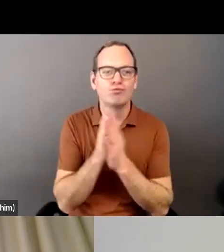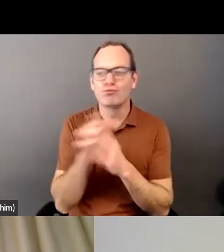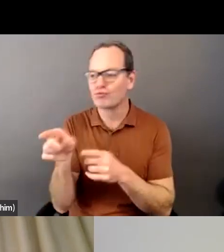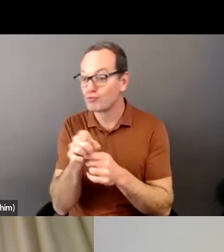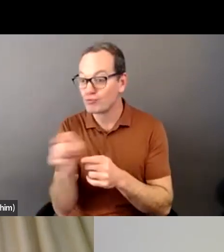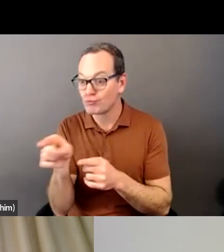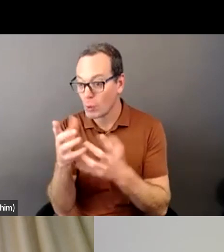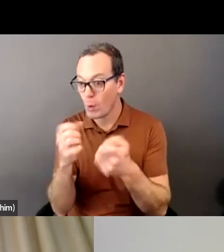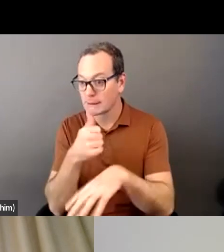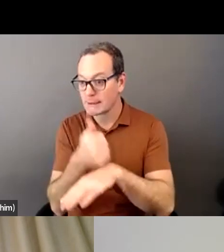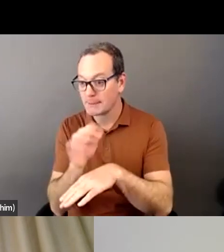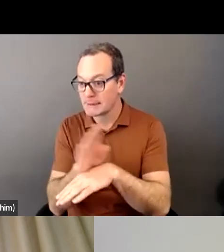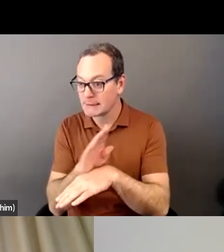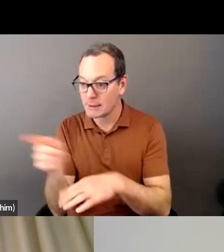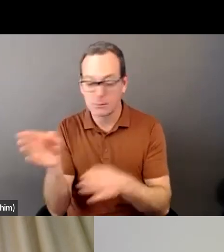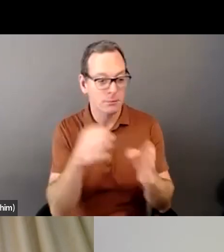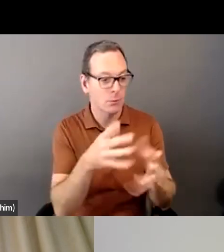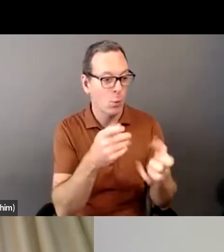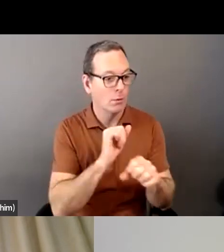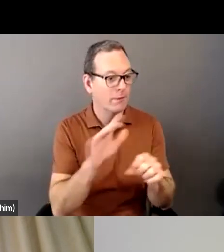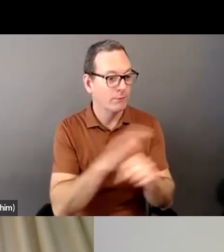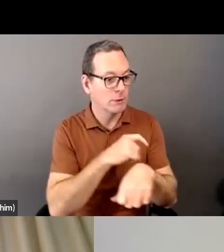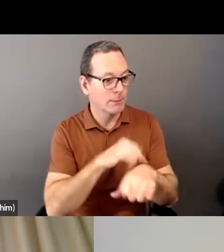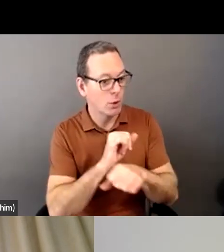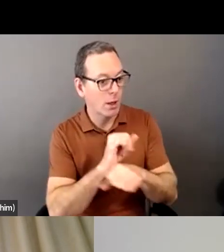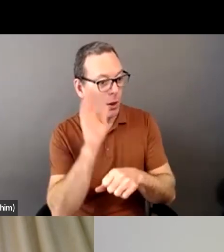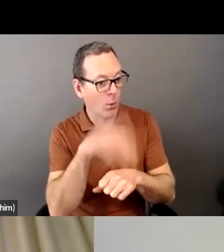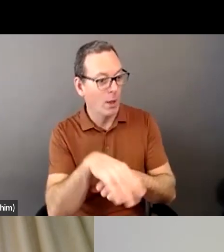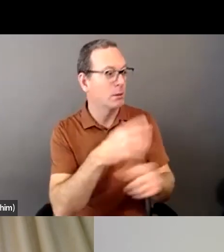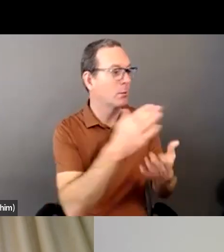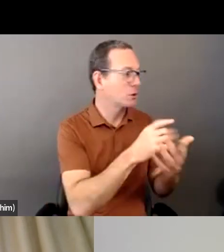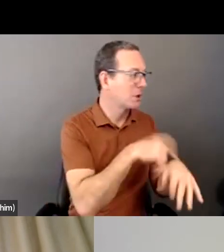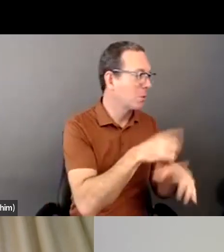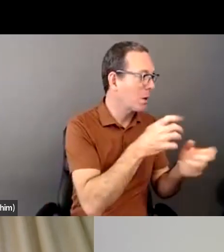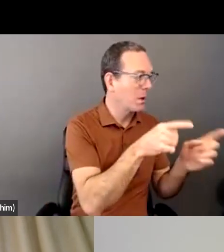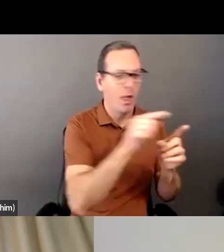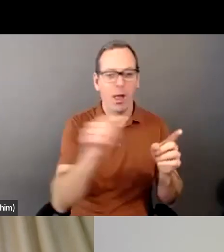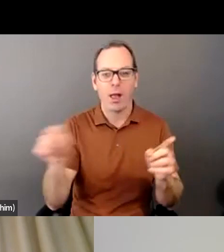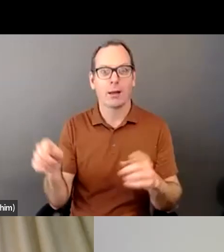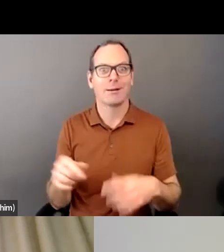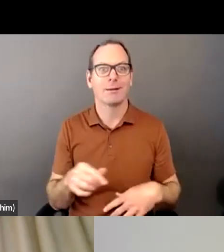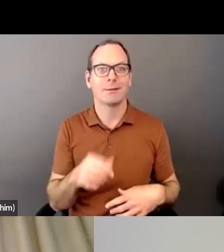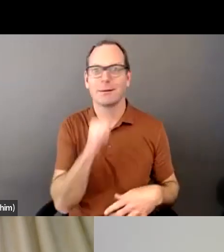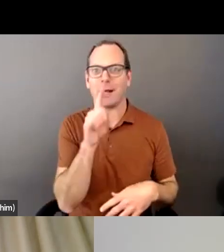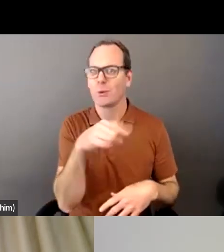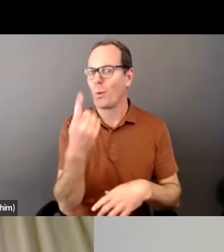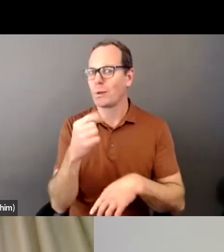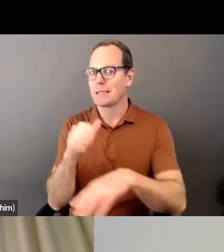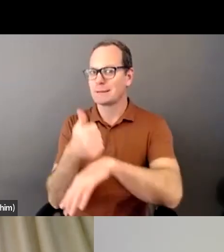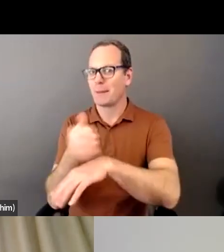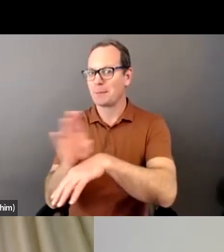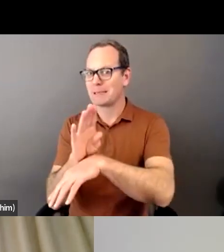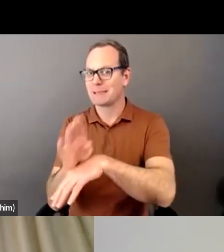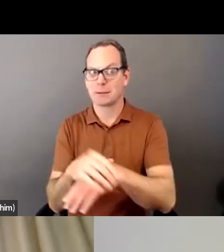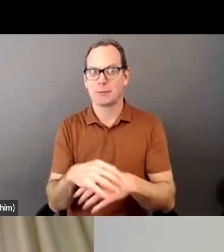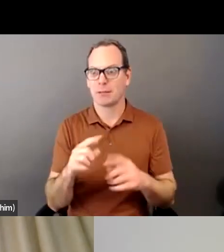was not just jobs and employment, but it was also entrepreneurship and connecting youth with people who look like them, people who